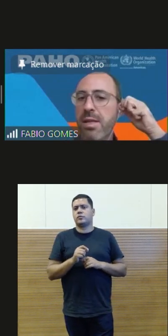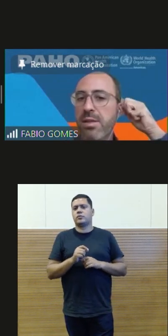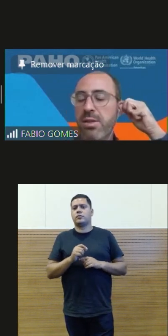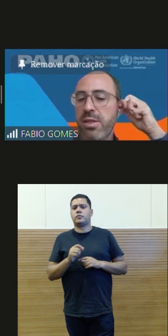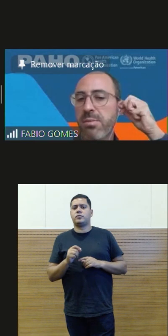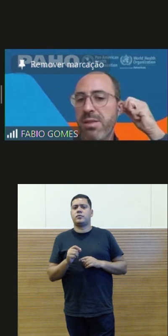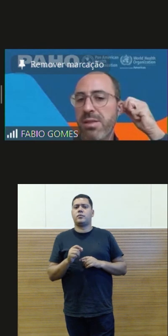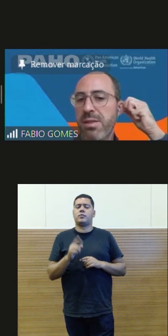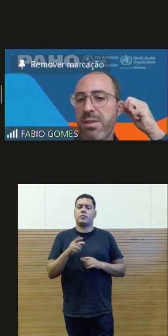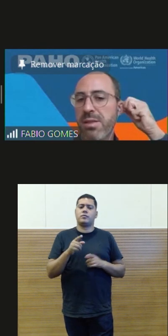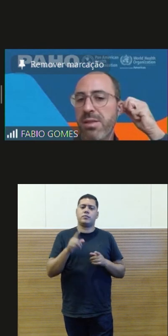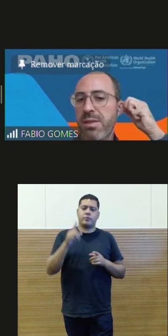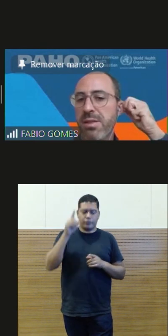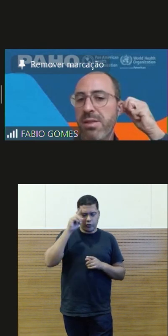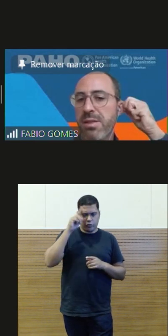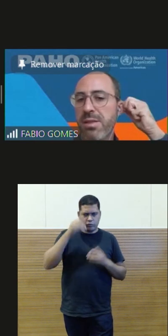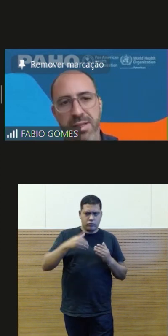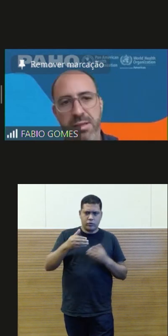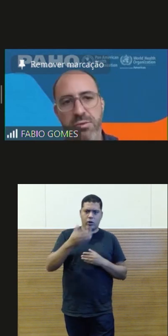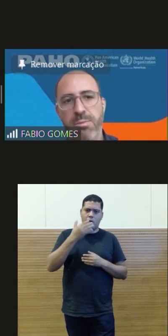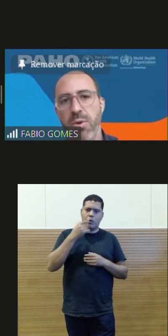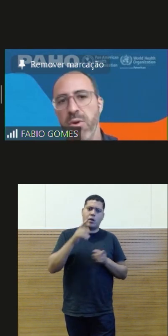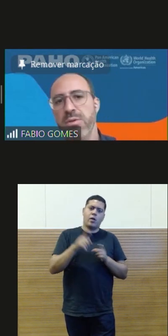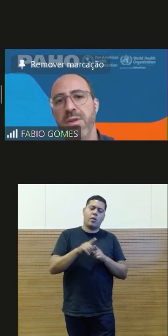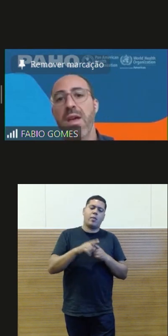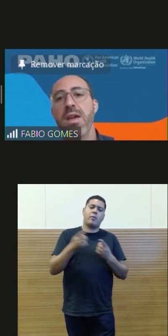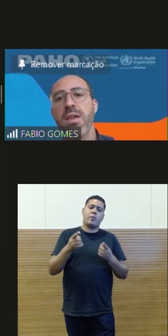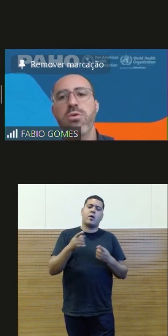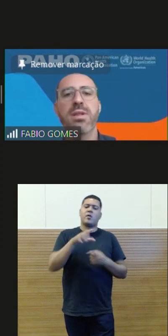make it easier regulation